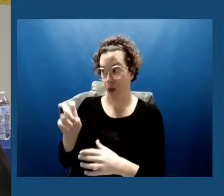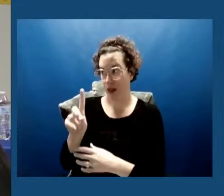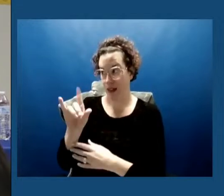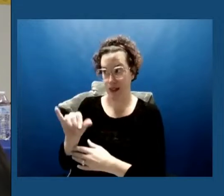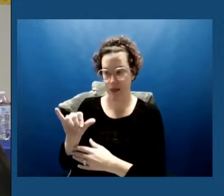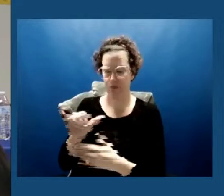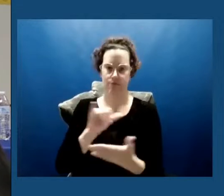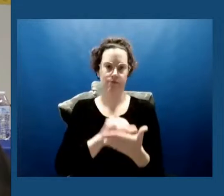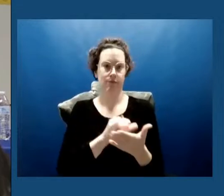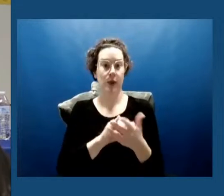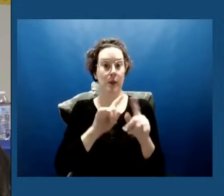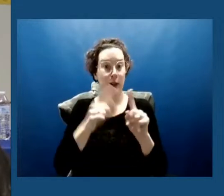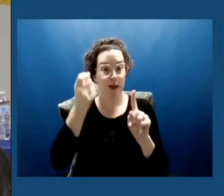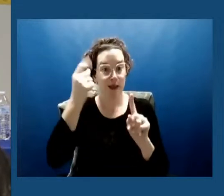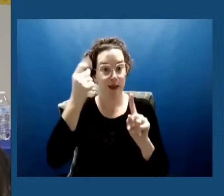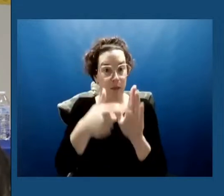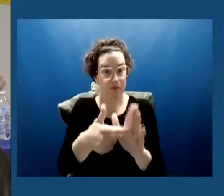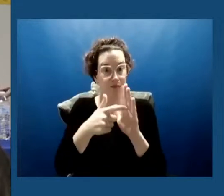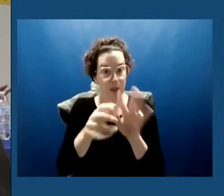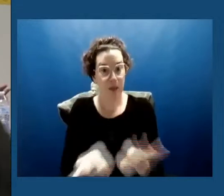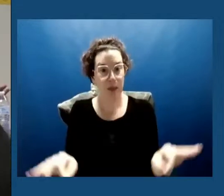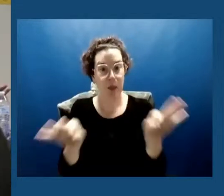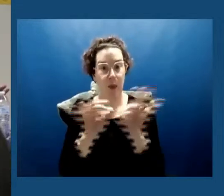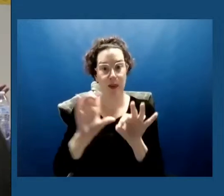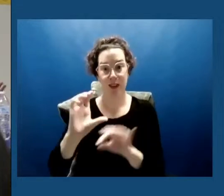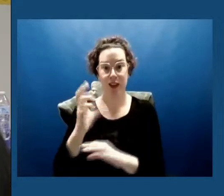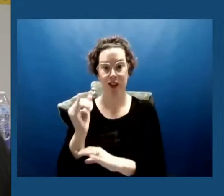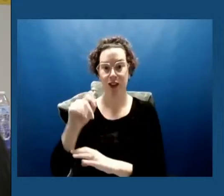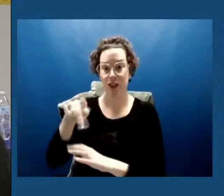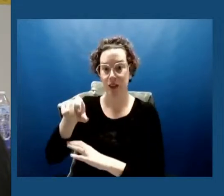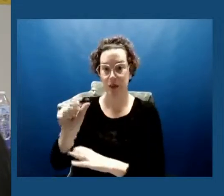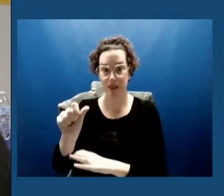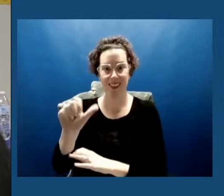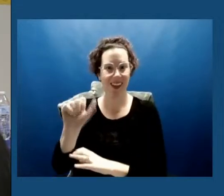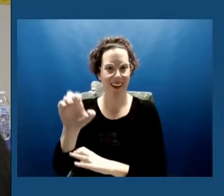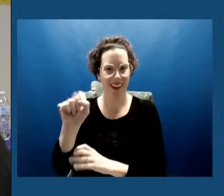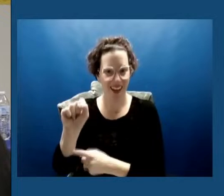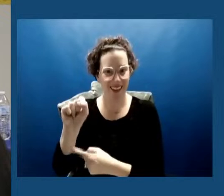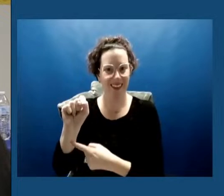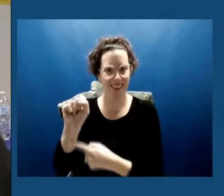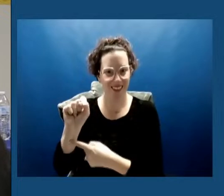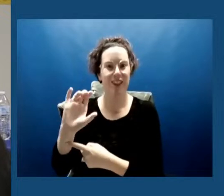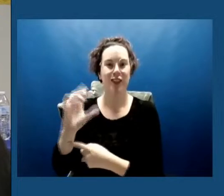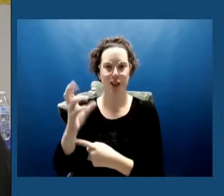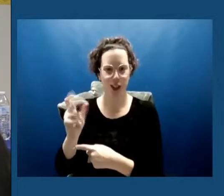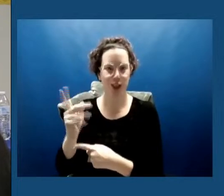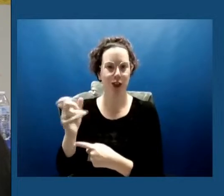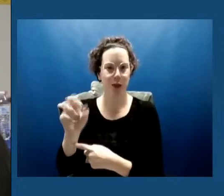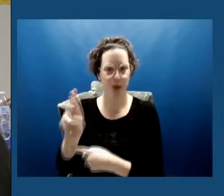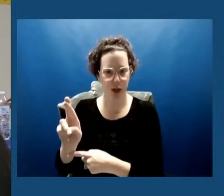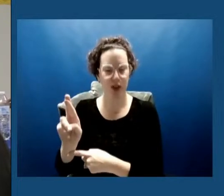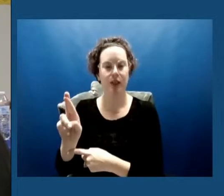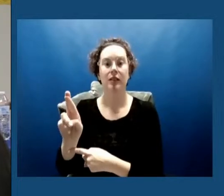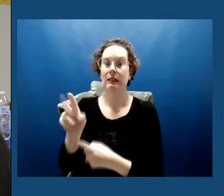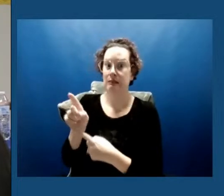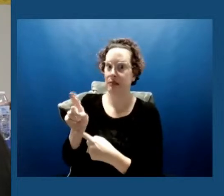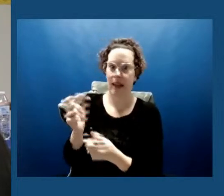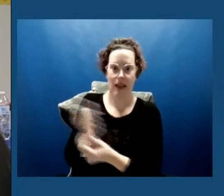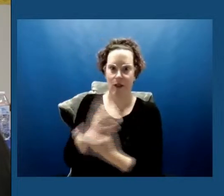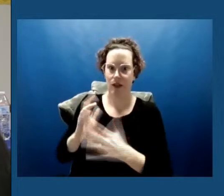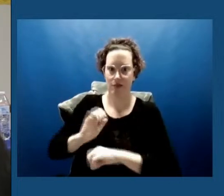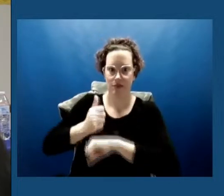Act without Chuck Schumer. The whole thing rests upon having the $52